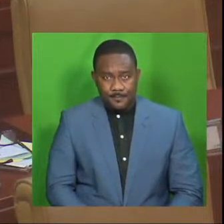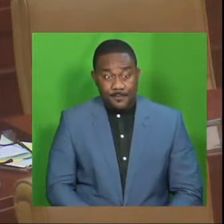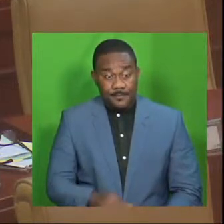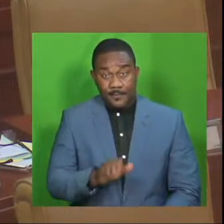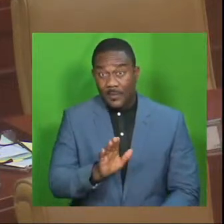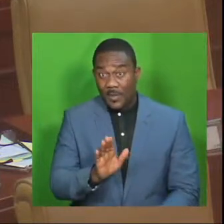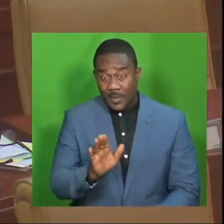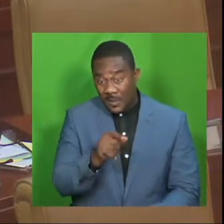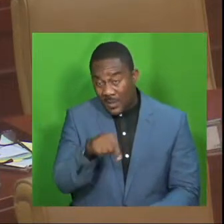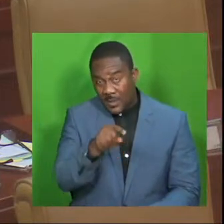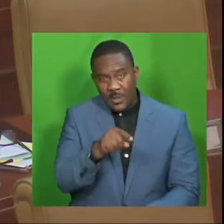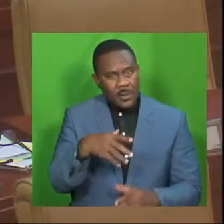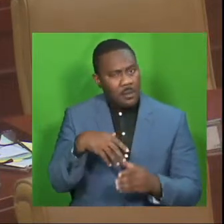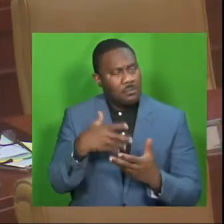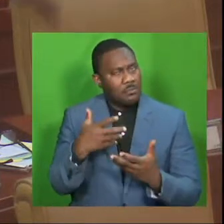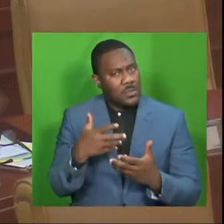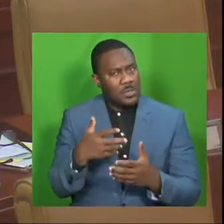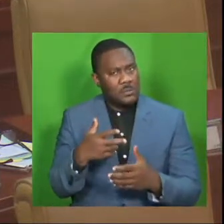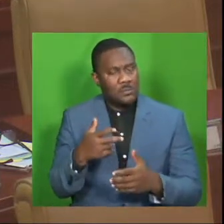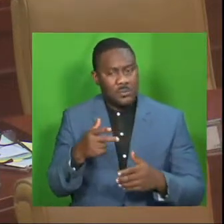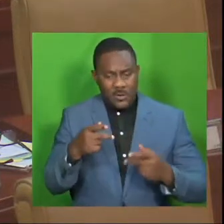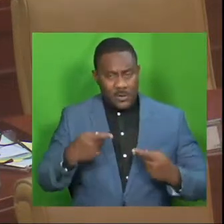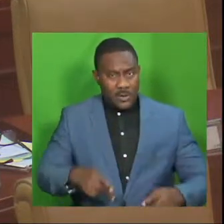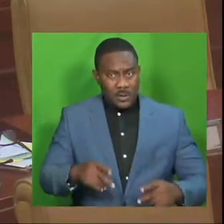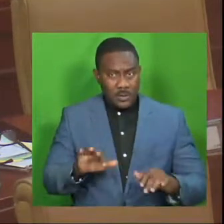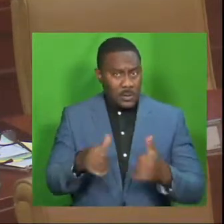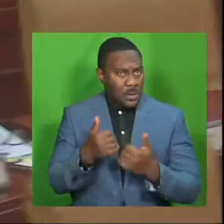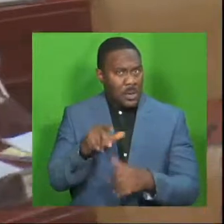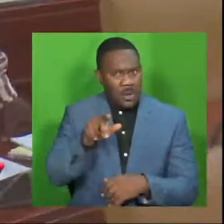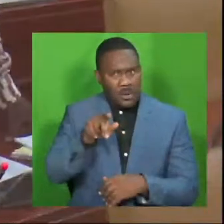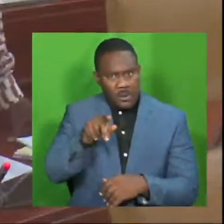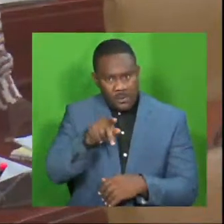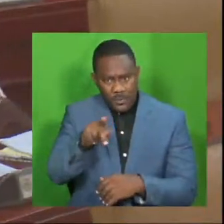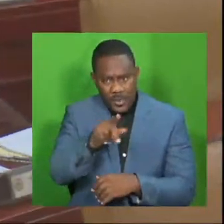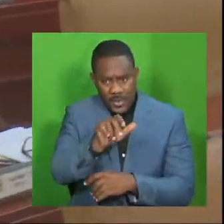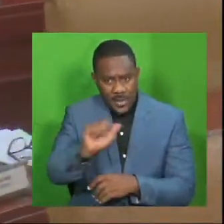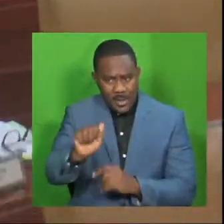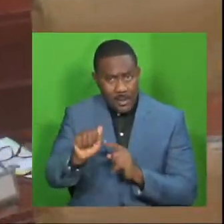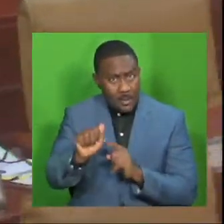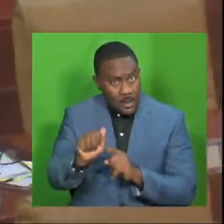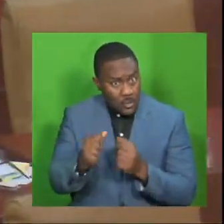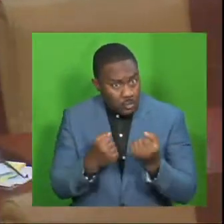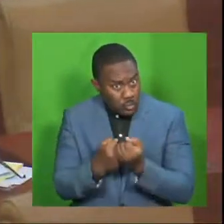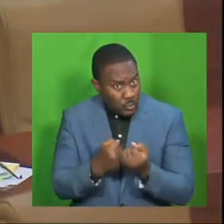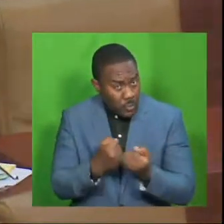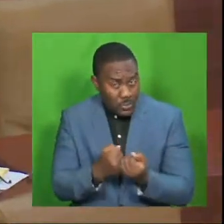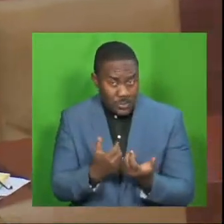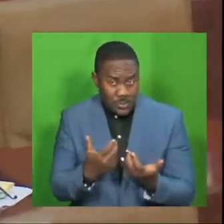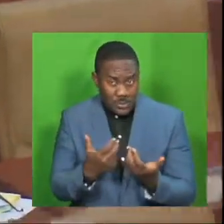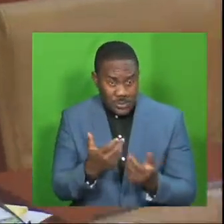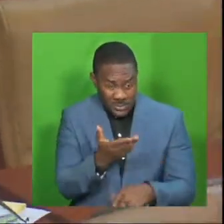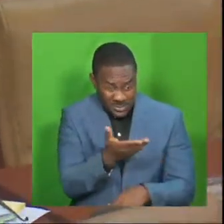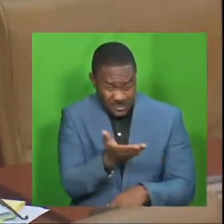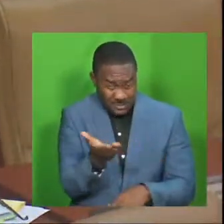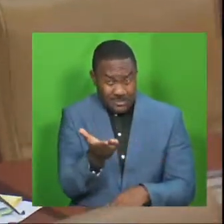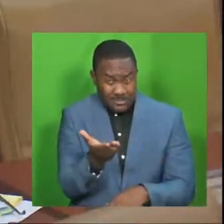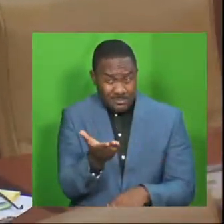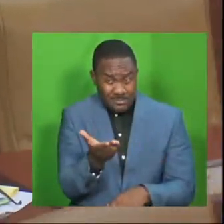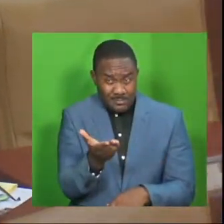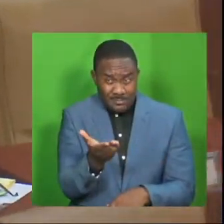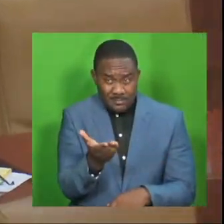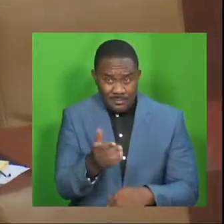students outside this country who have PAs, personal assistants. They are physically challenged who